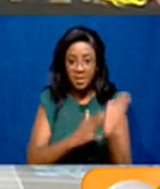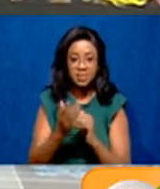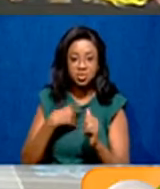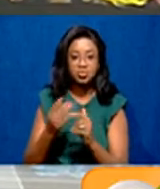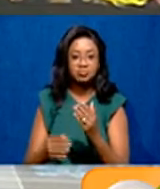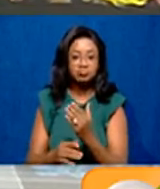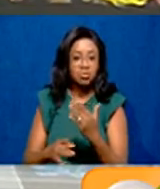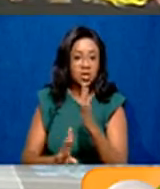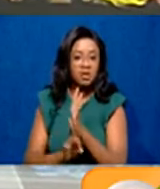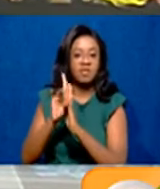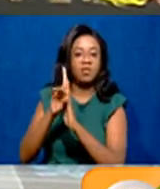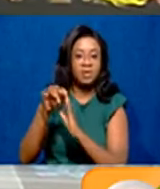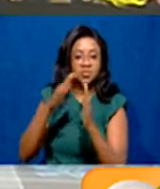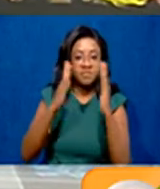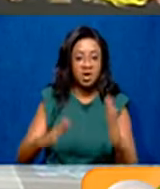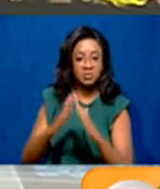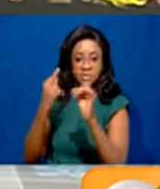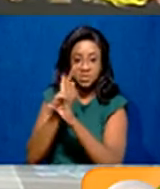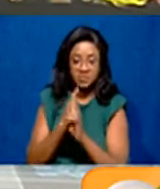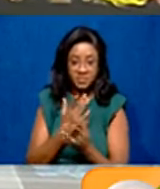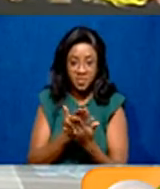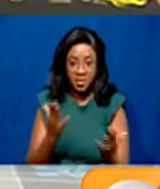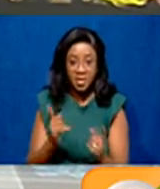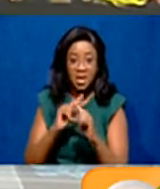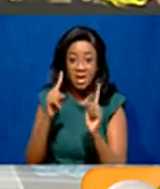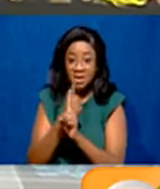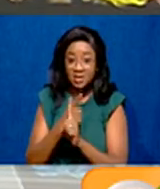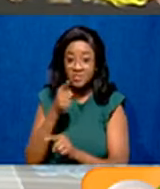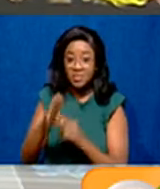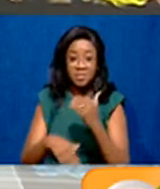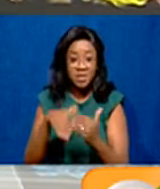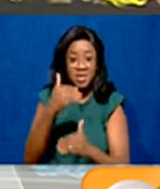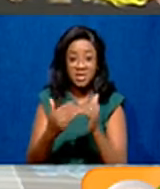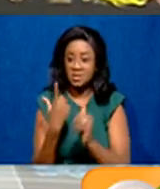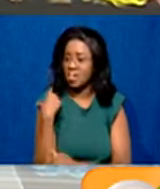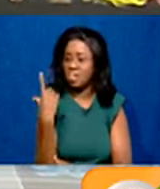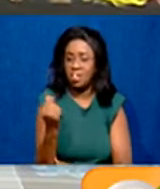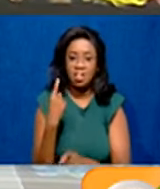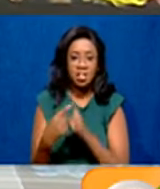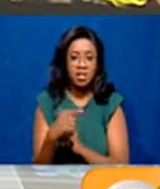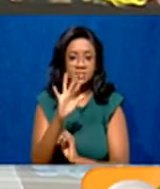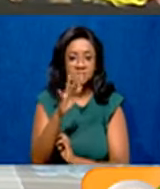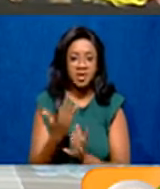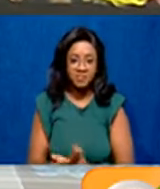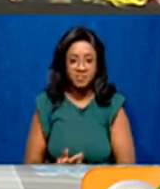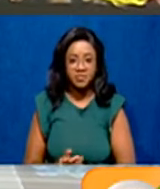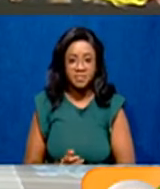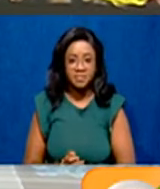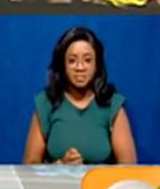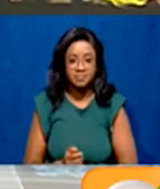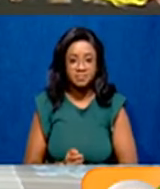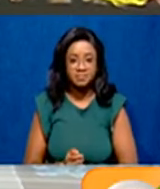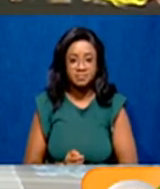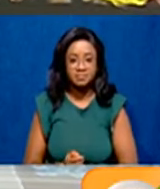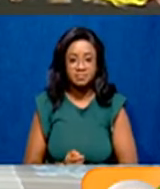as redevelopment of the units, despite some having been constructed less than 5 years ago. Well, Seth